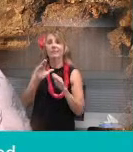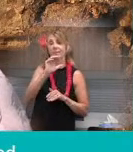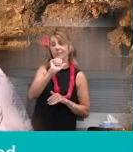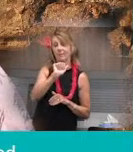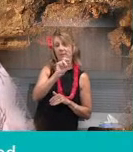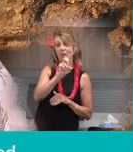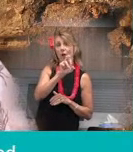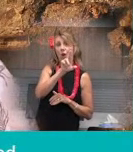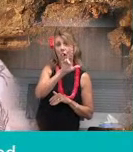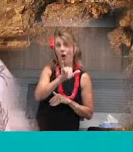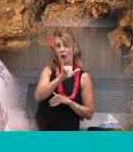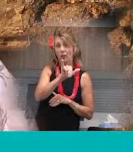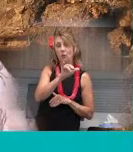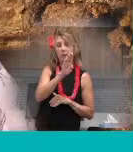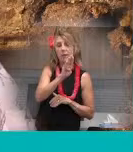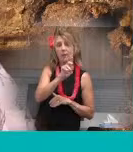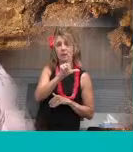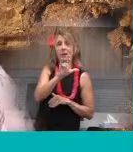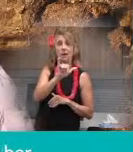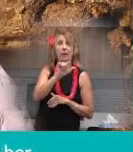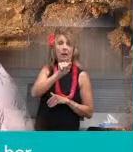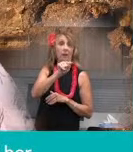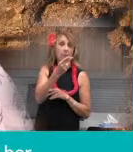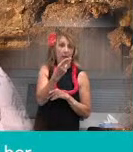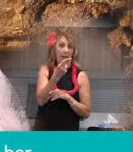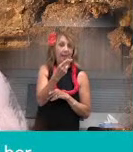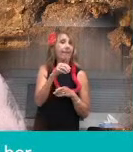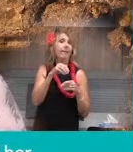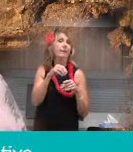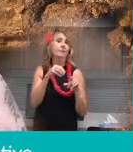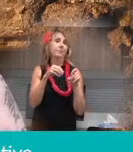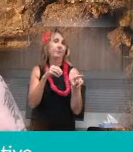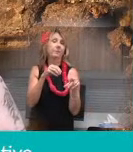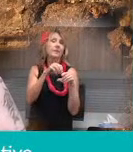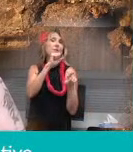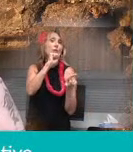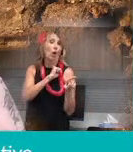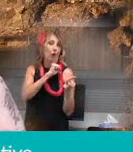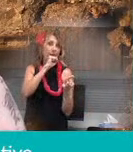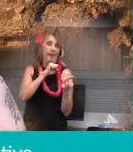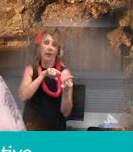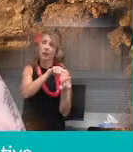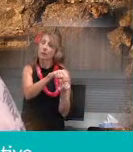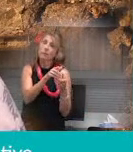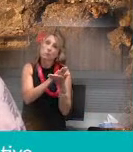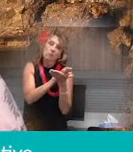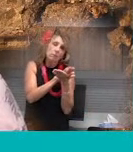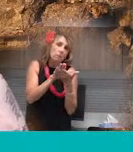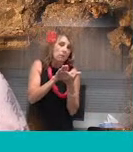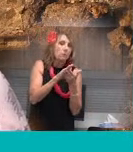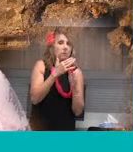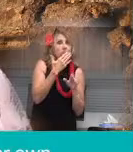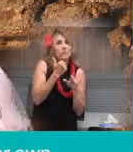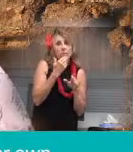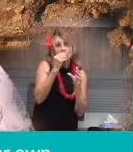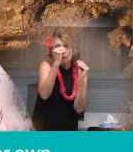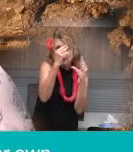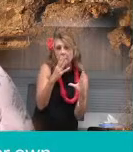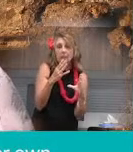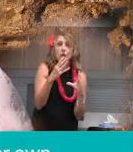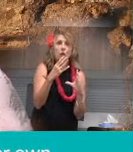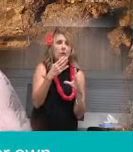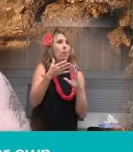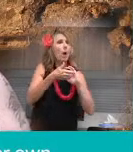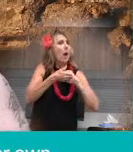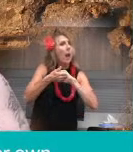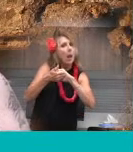is a positive, dedicated, compassionate teacher who always puts the needs of her students first. She's a collaborative colleague who is always